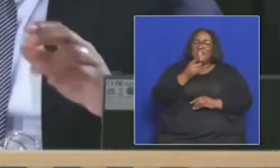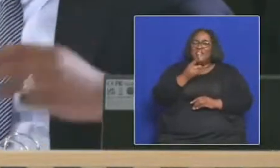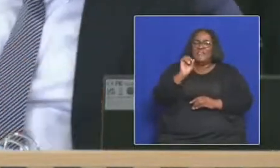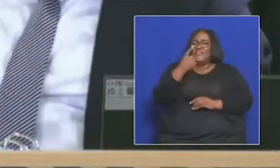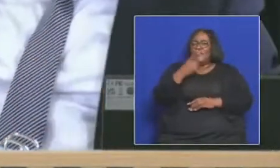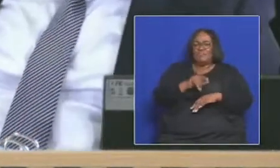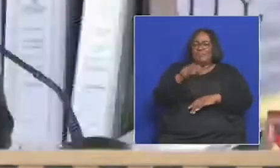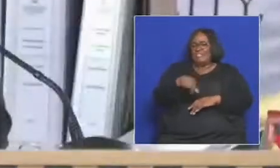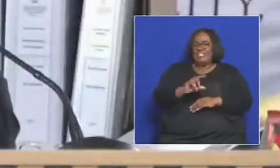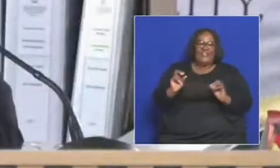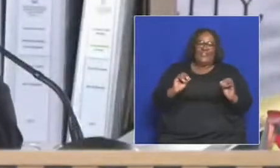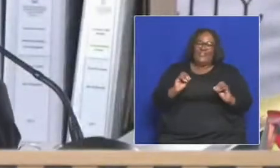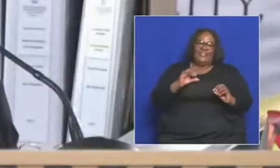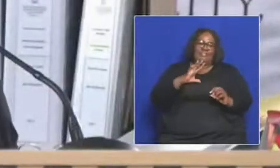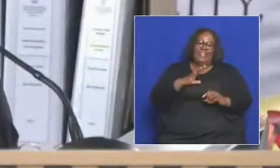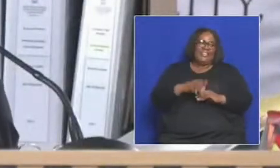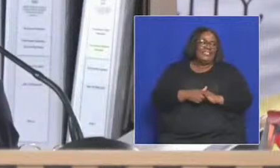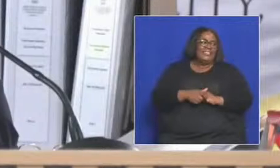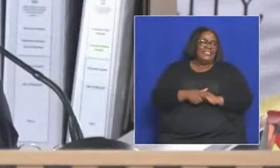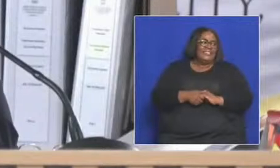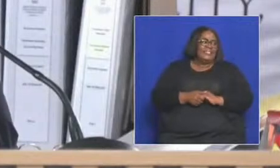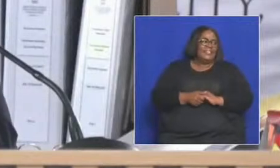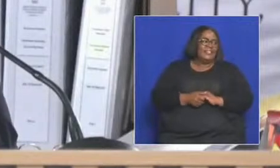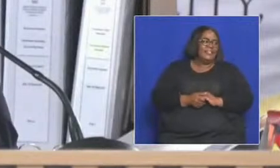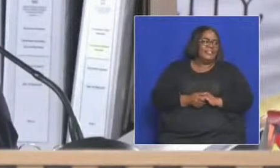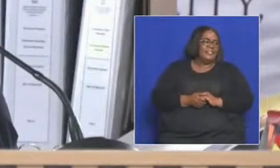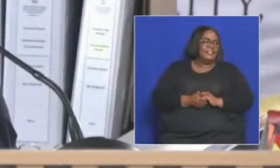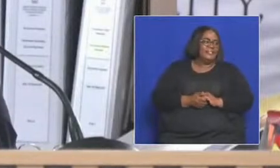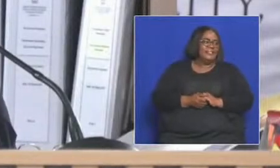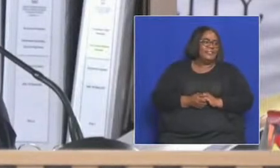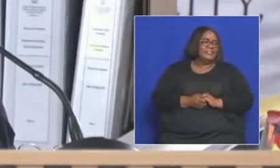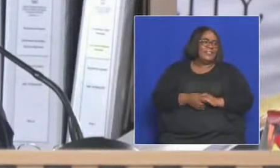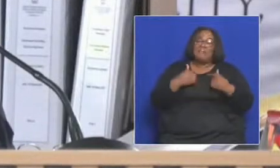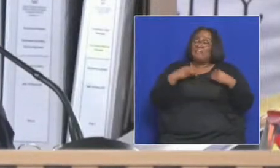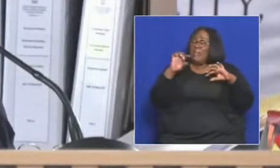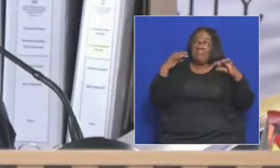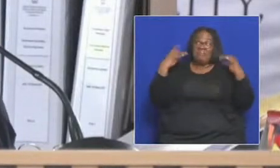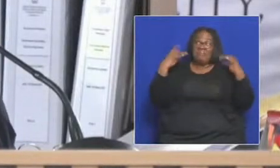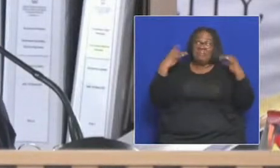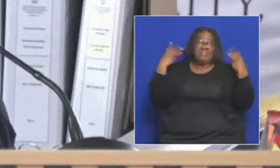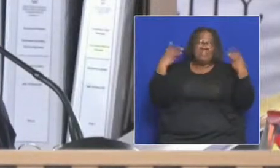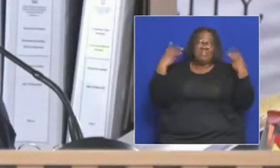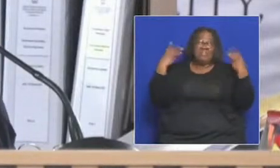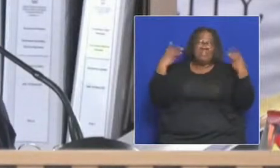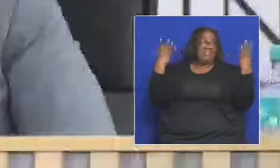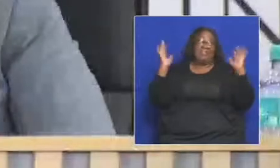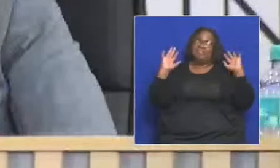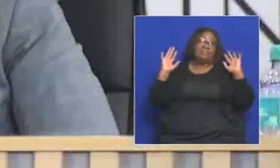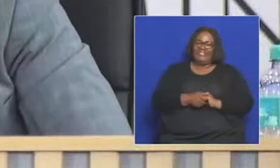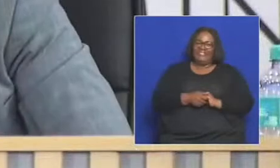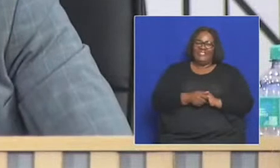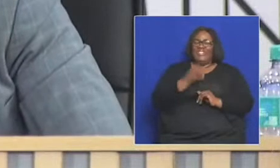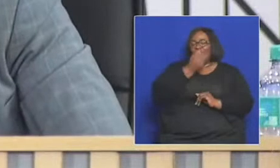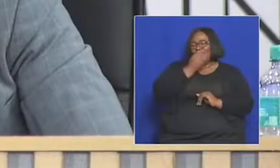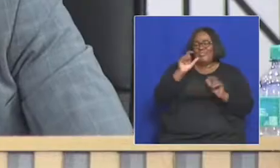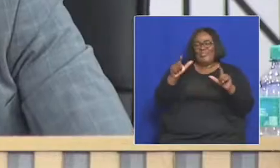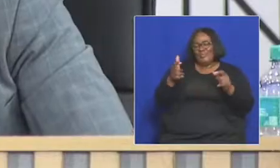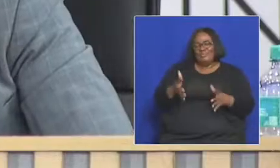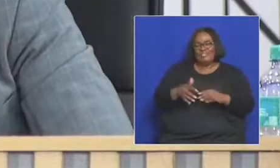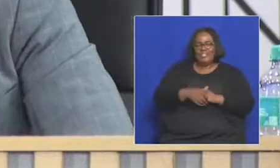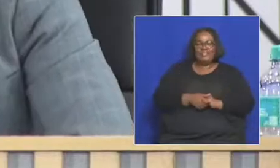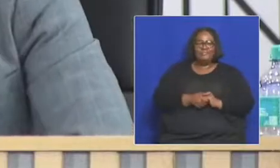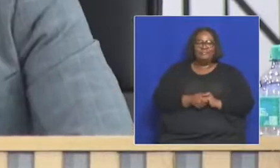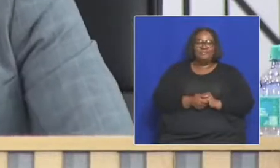offense. I couldn't I've given up on correcting anyone, Mr. I'm sorry, Commissioners. I